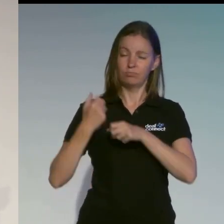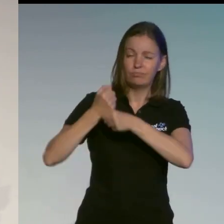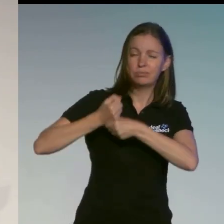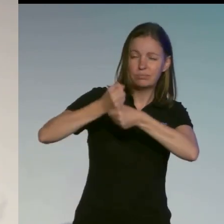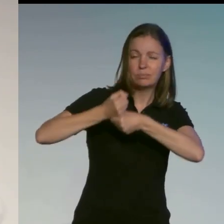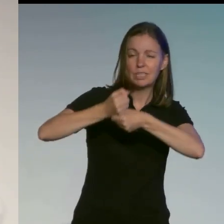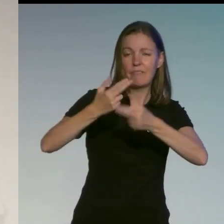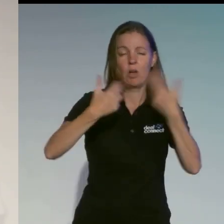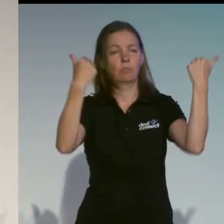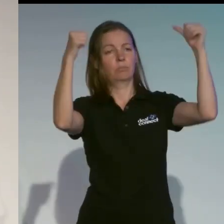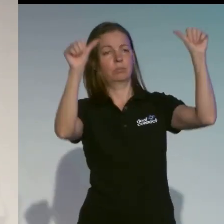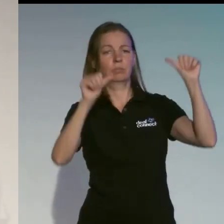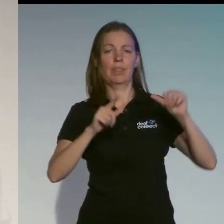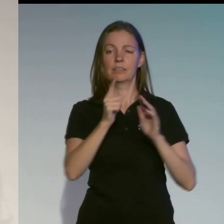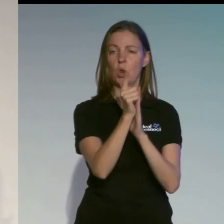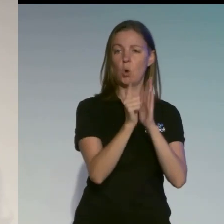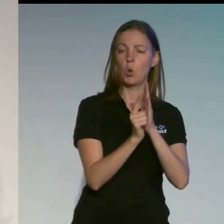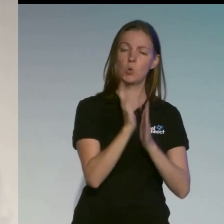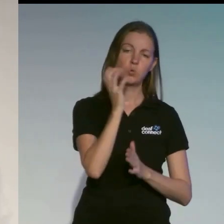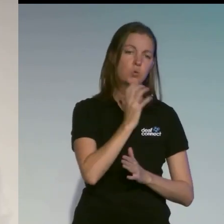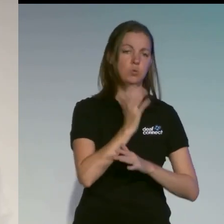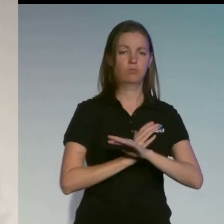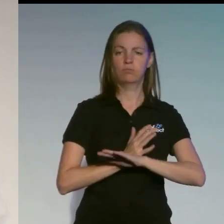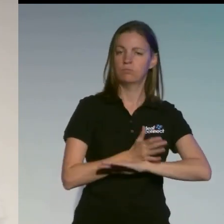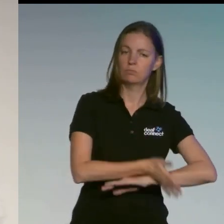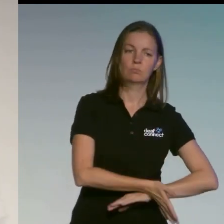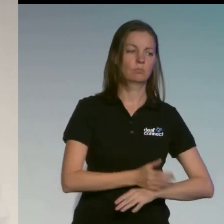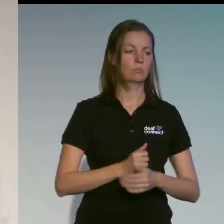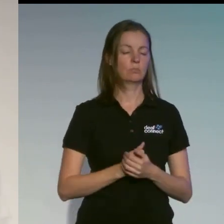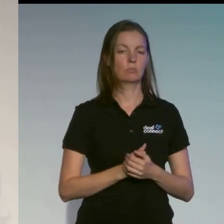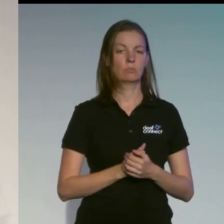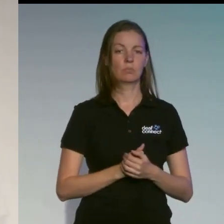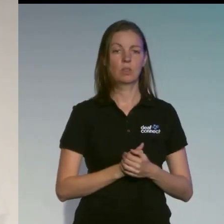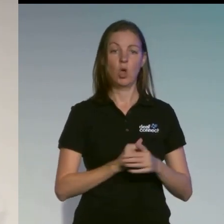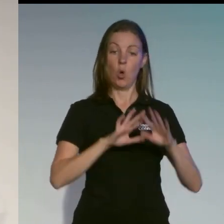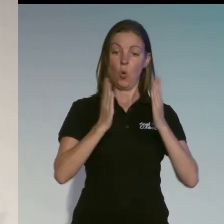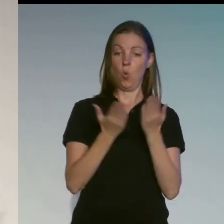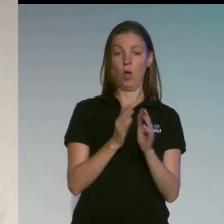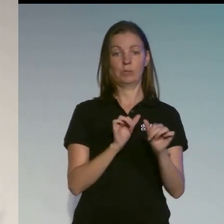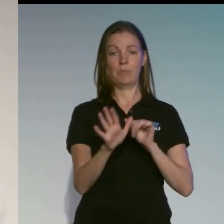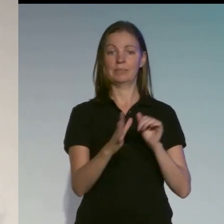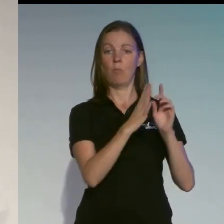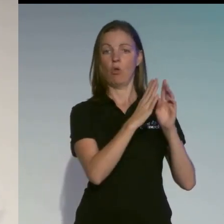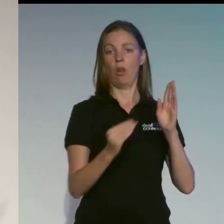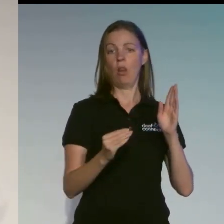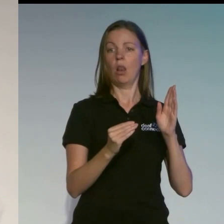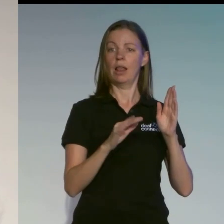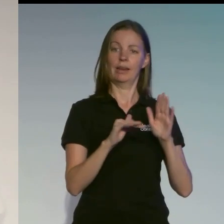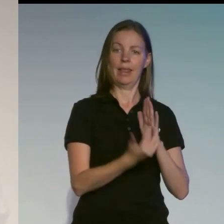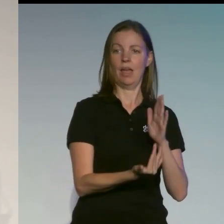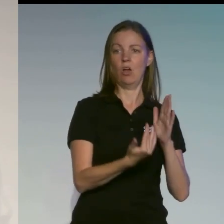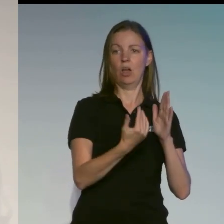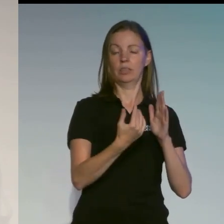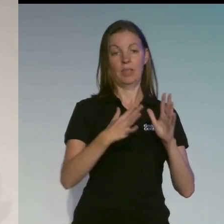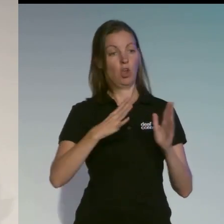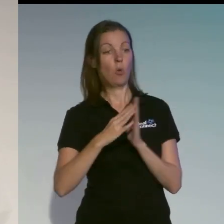in Victoria was utterly excruciating. The world's best model in Victoria has now been adopted in Aotearoa, New Zealand, with incredible